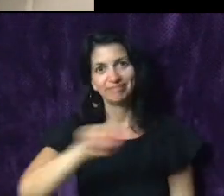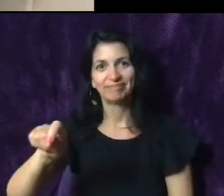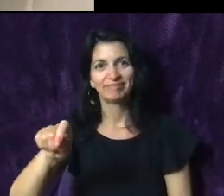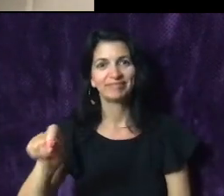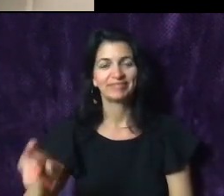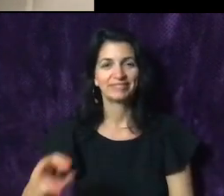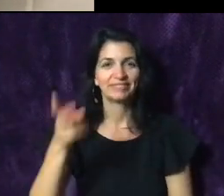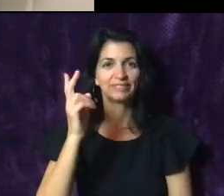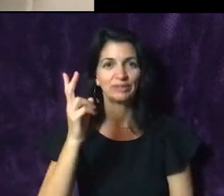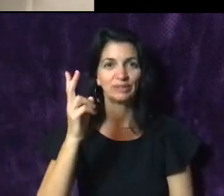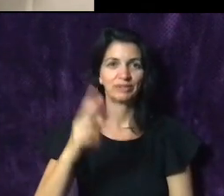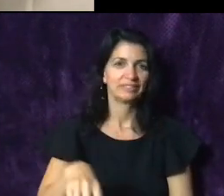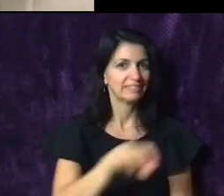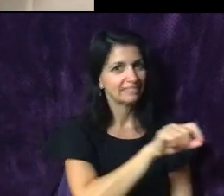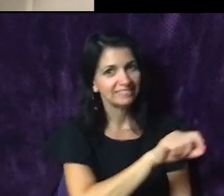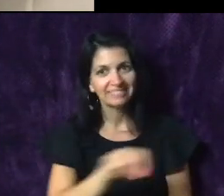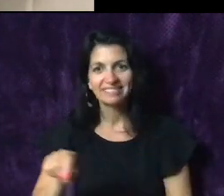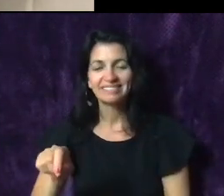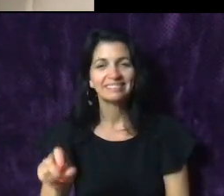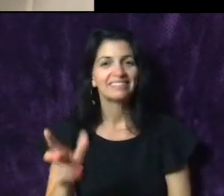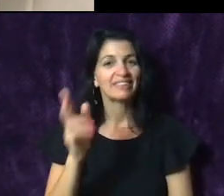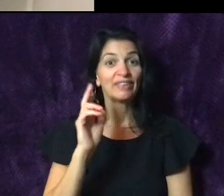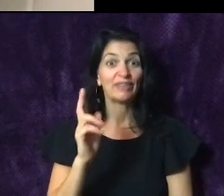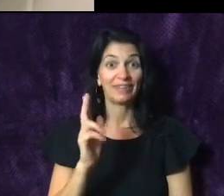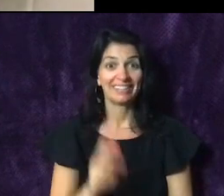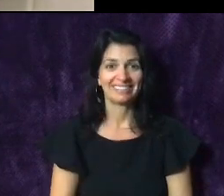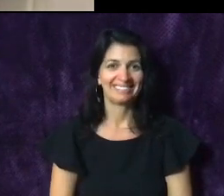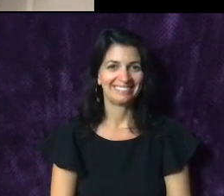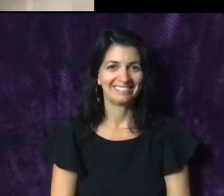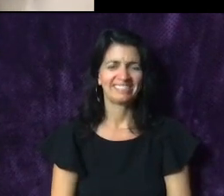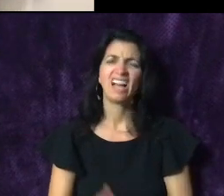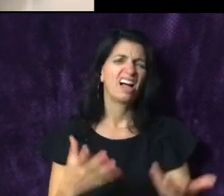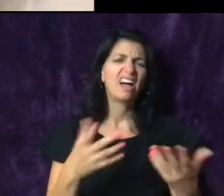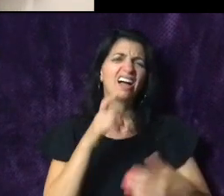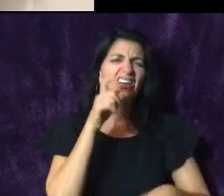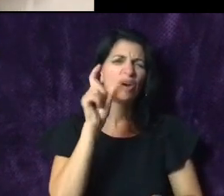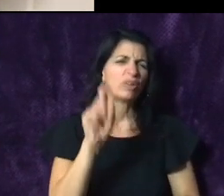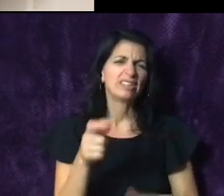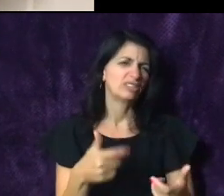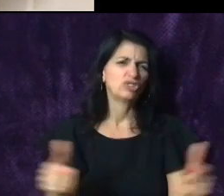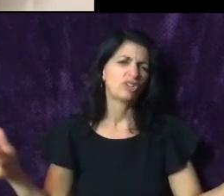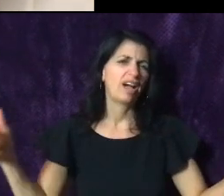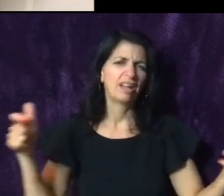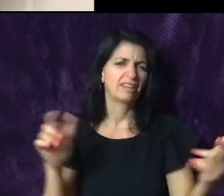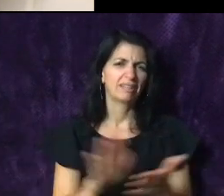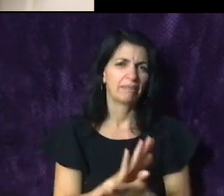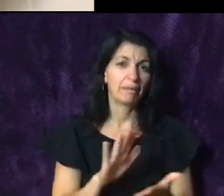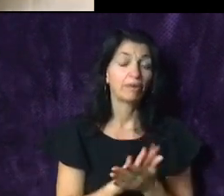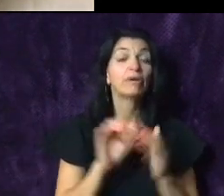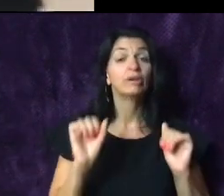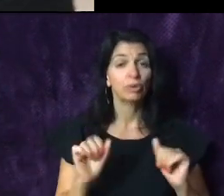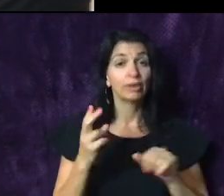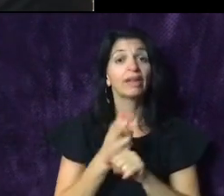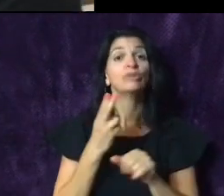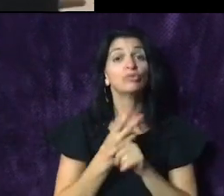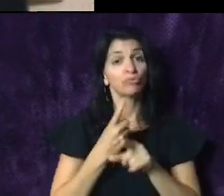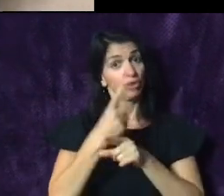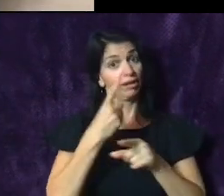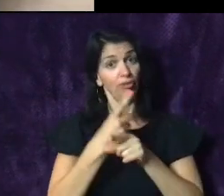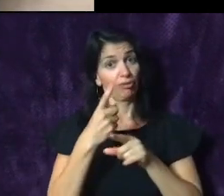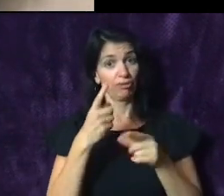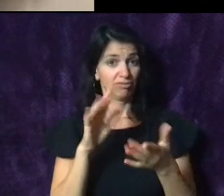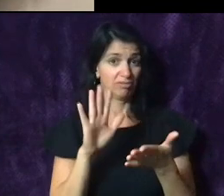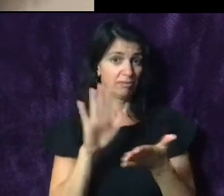2, 3. Now you don't need a giant piece of paper. You can use a regular sized piece of paper if that's what you